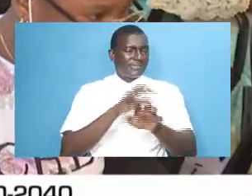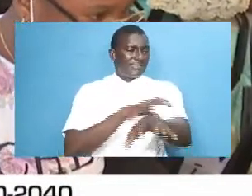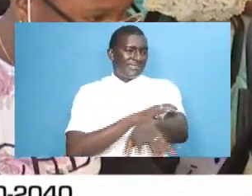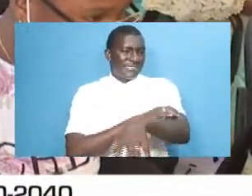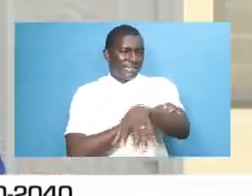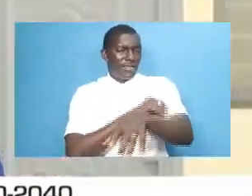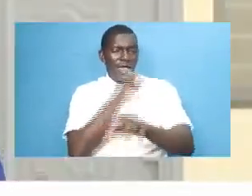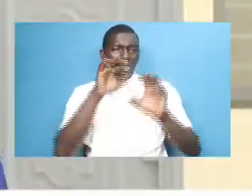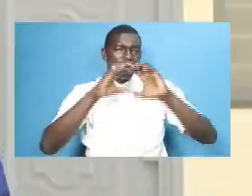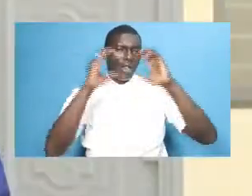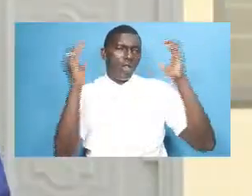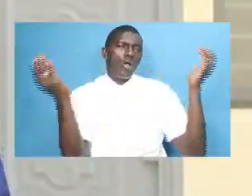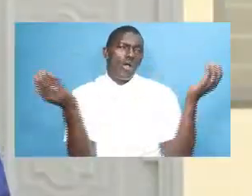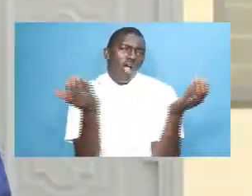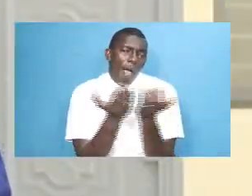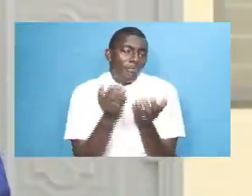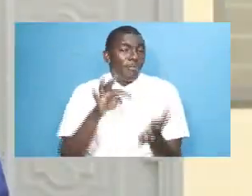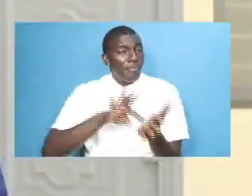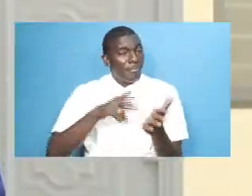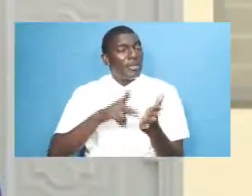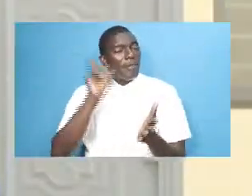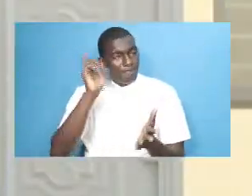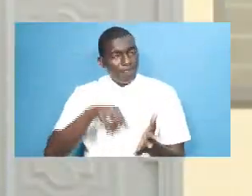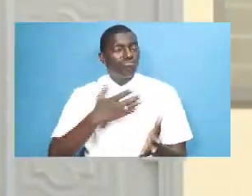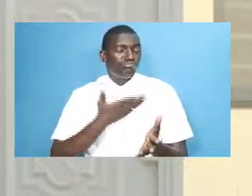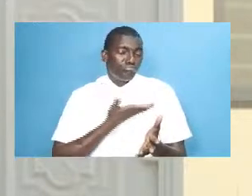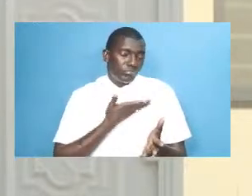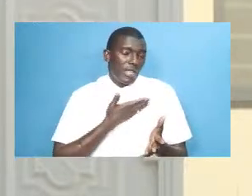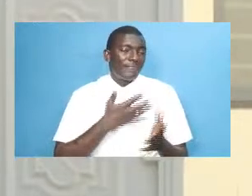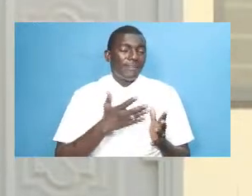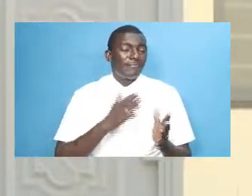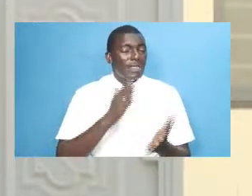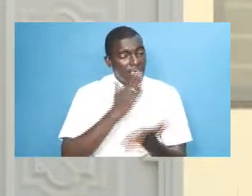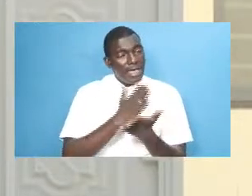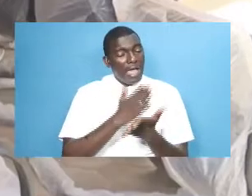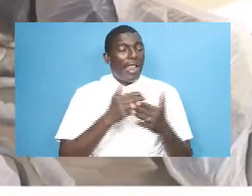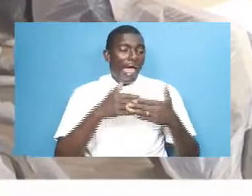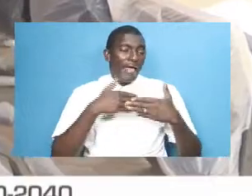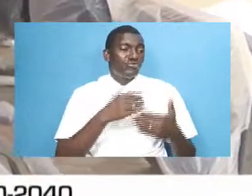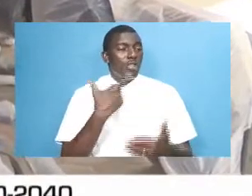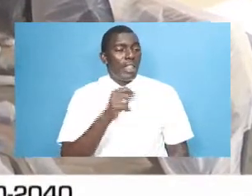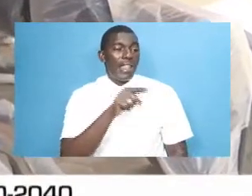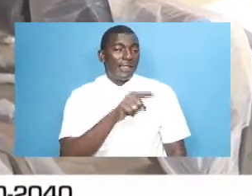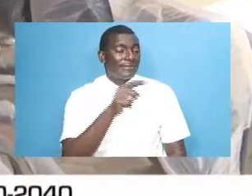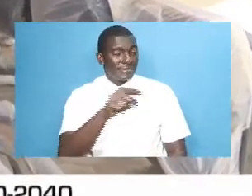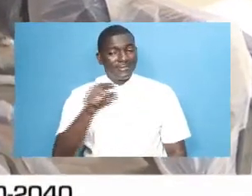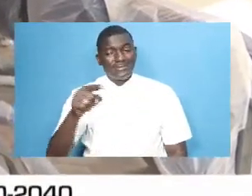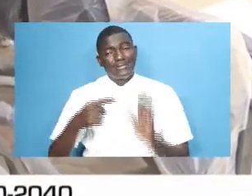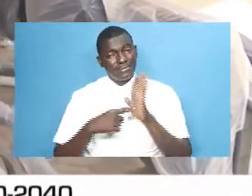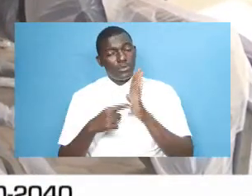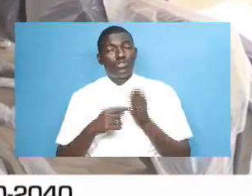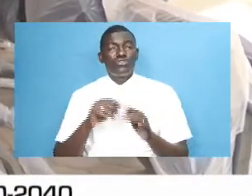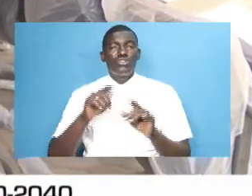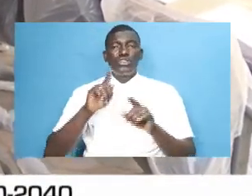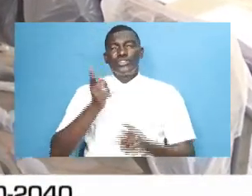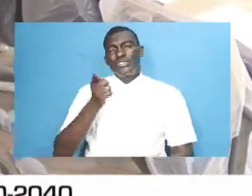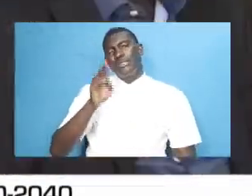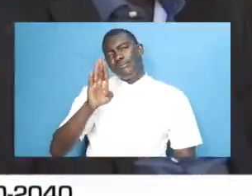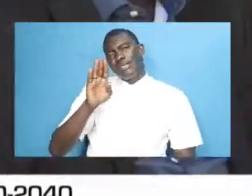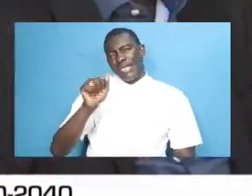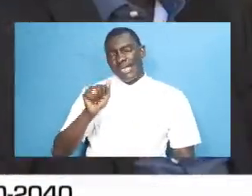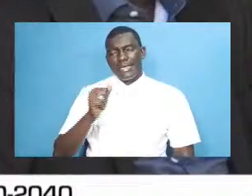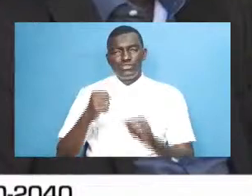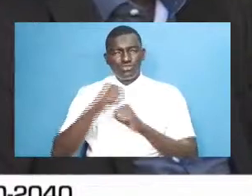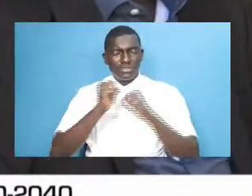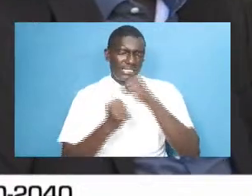and the communities, it means we have to get a sort of an action like this. The Greater Banjul Sustainable Urban